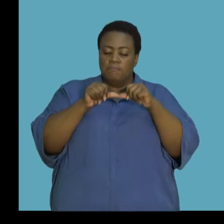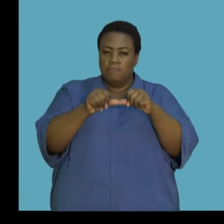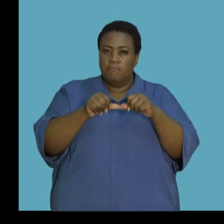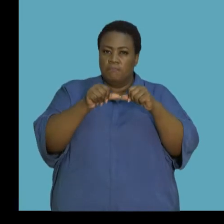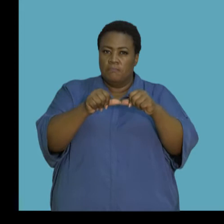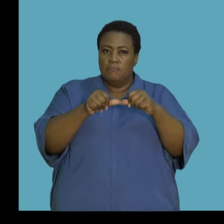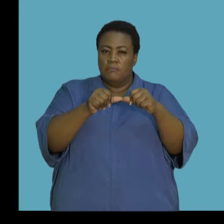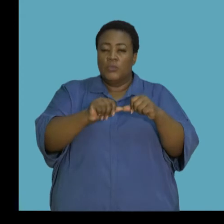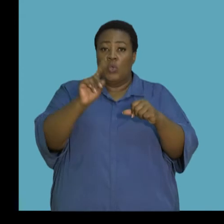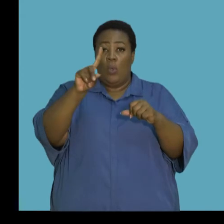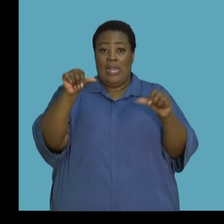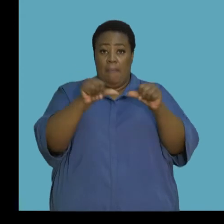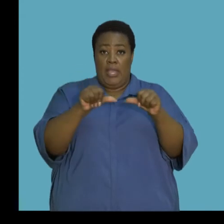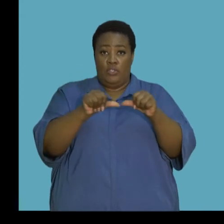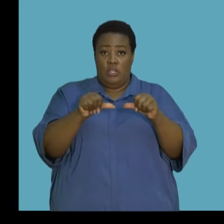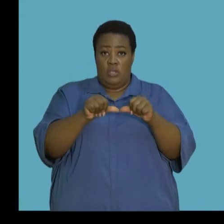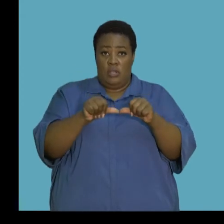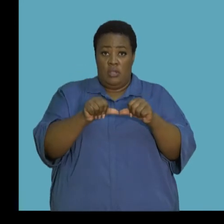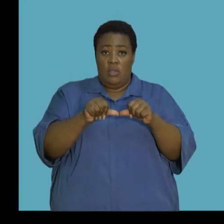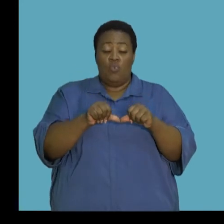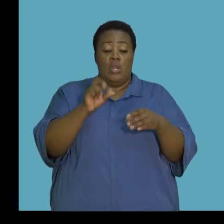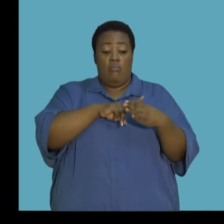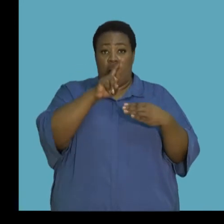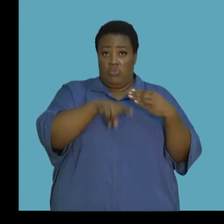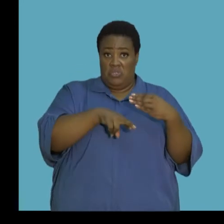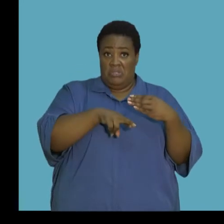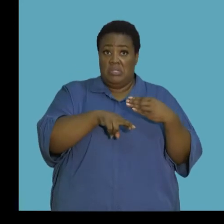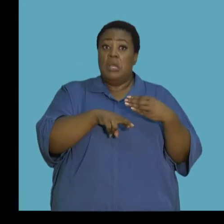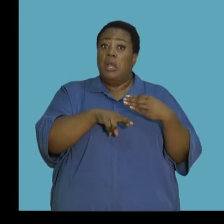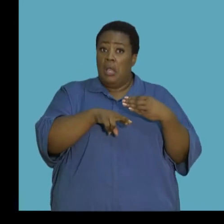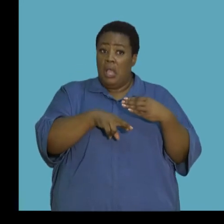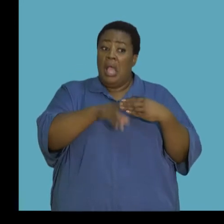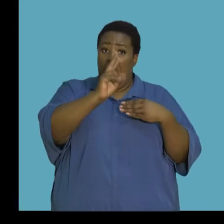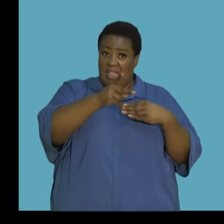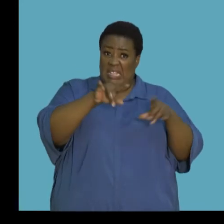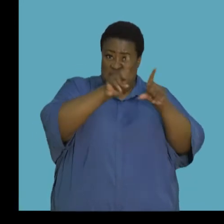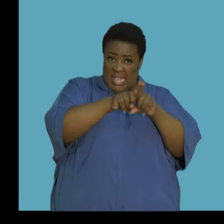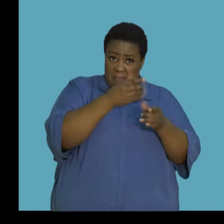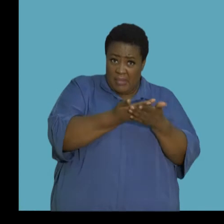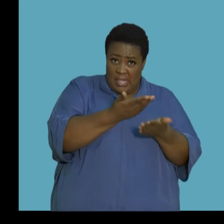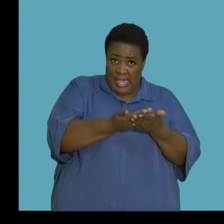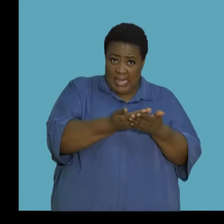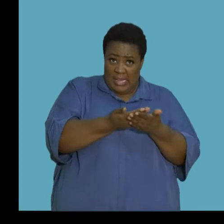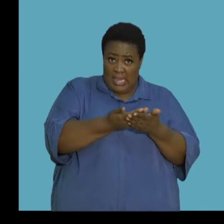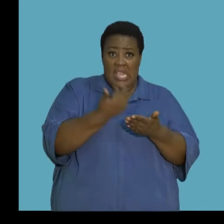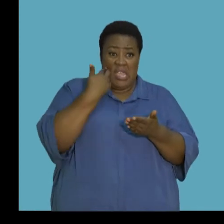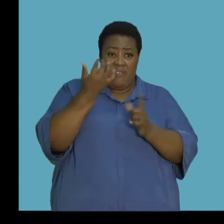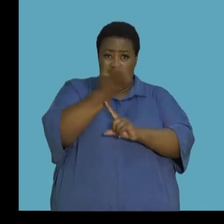of a measure, whether the results can be reproduced under the same conditions.